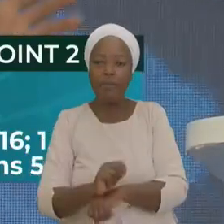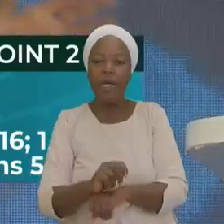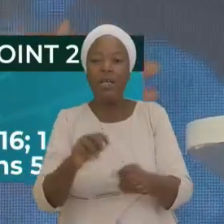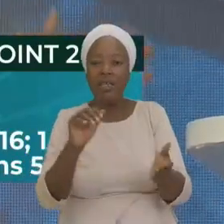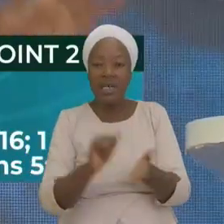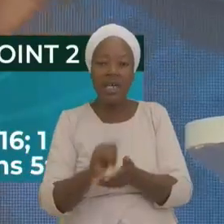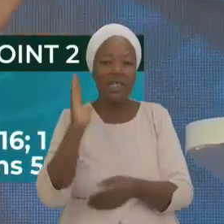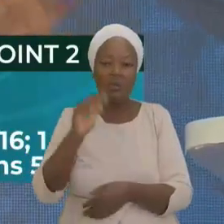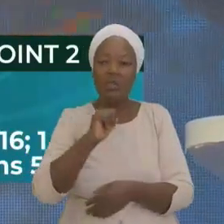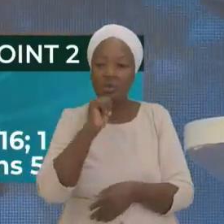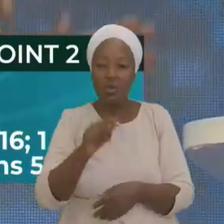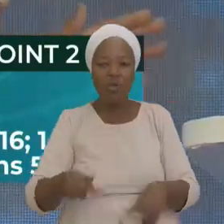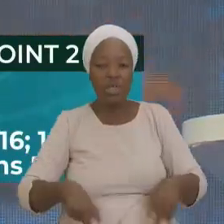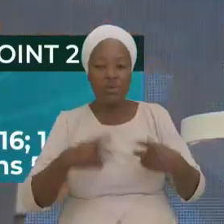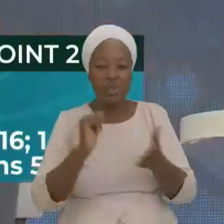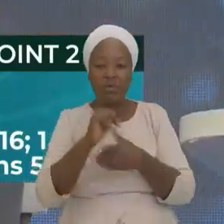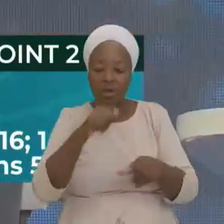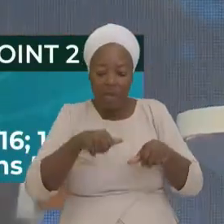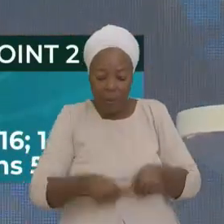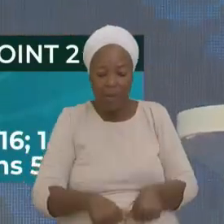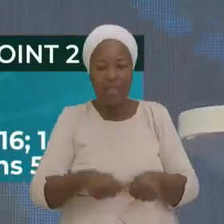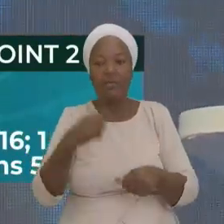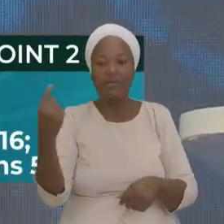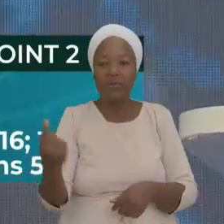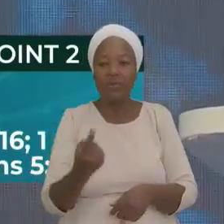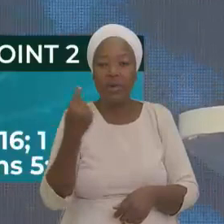not live, that will not abide forever.